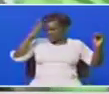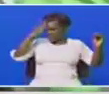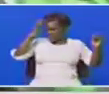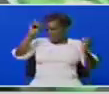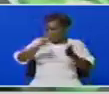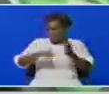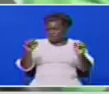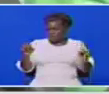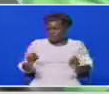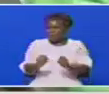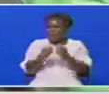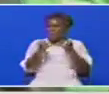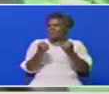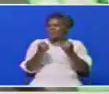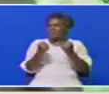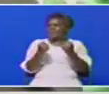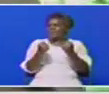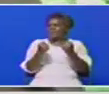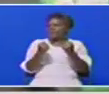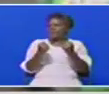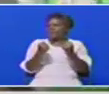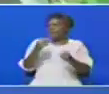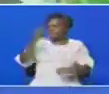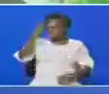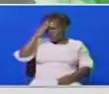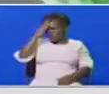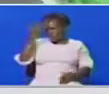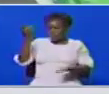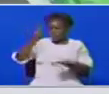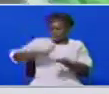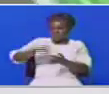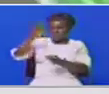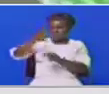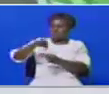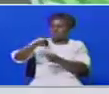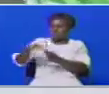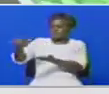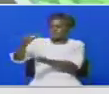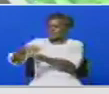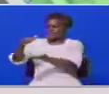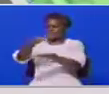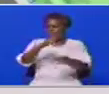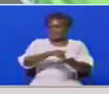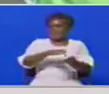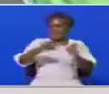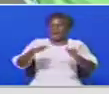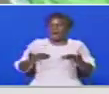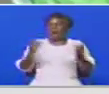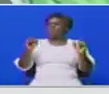ground. It's very funny. We know the number of registered voters in a polling station. And how can you,